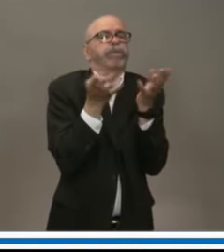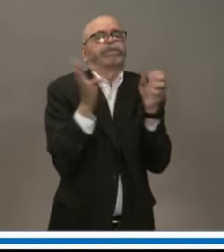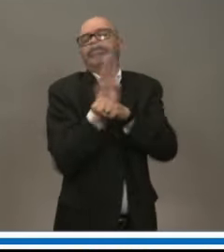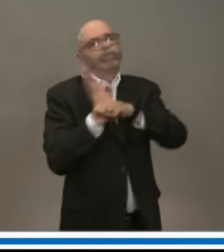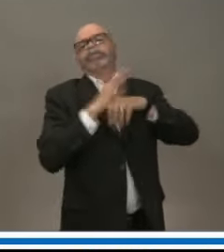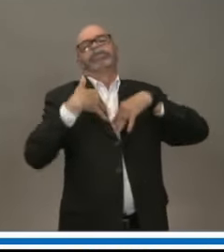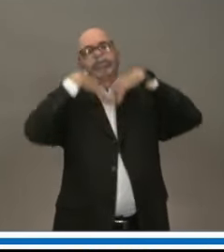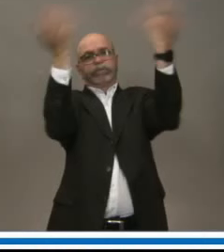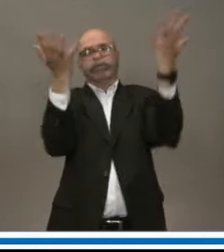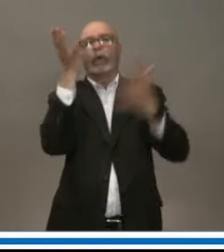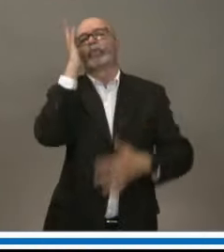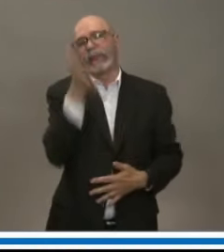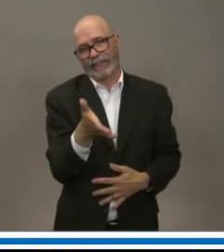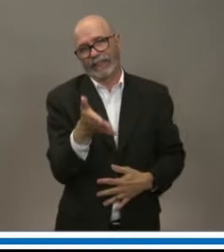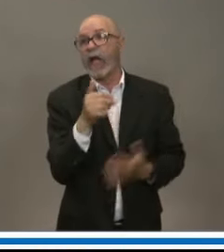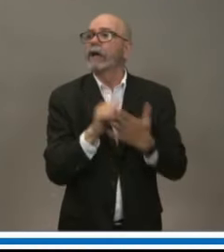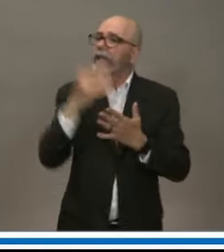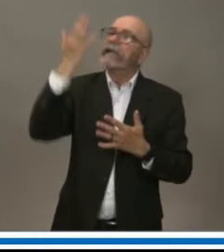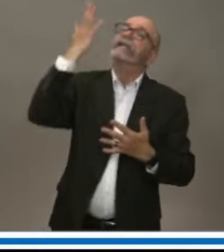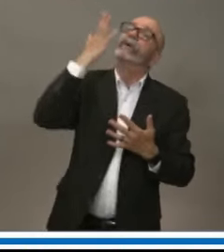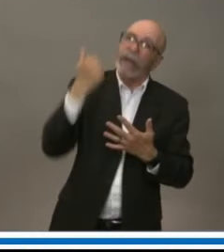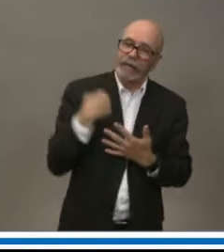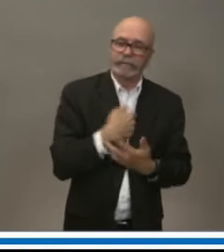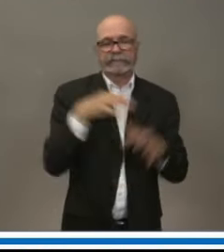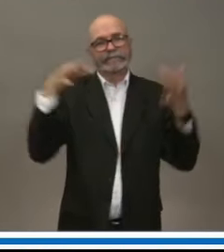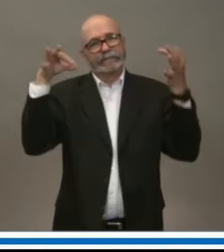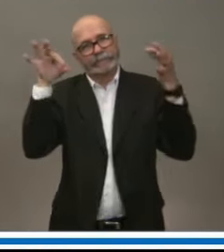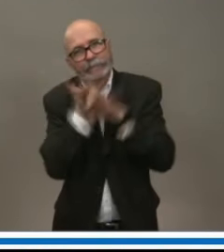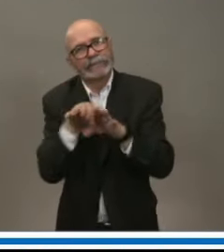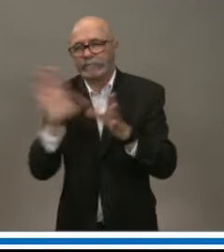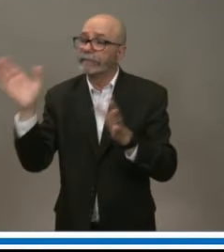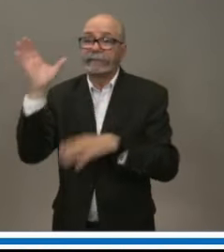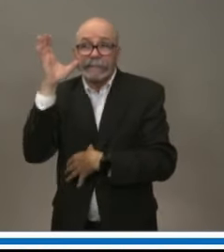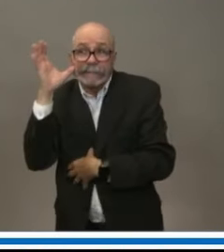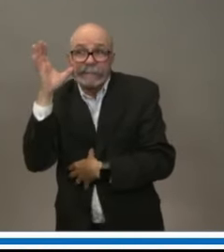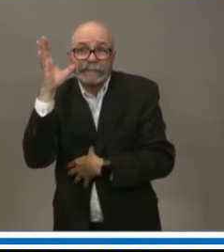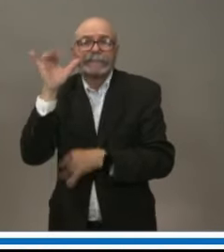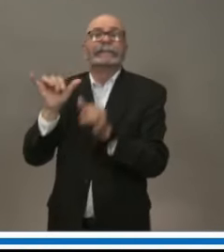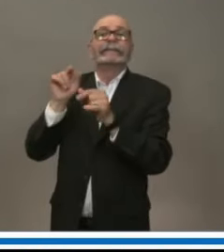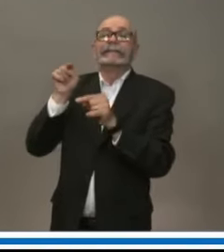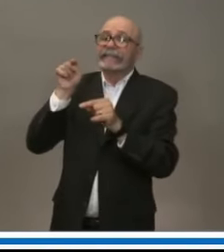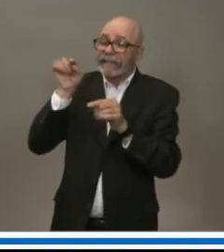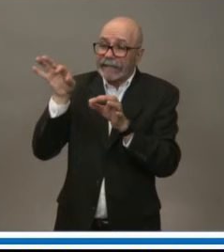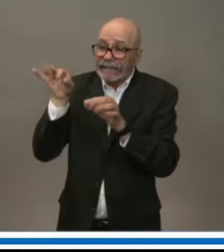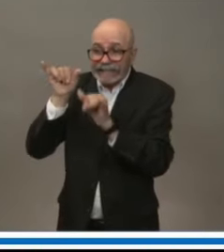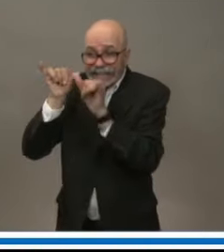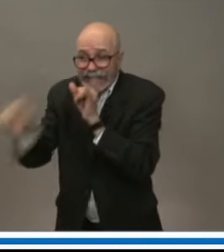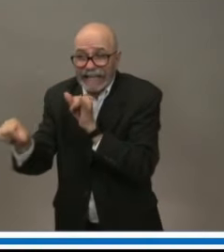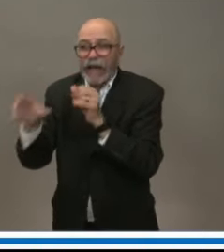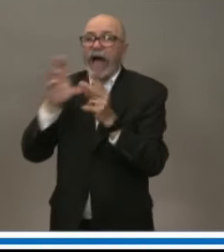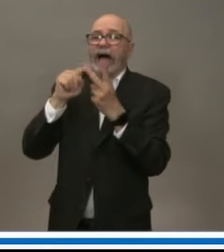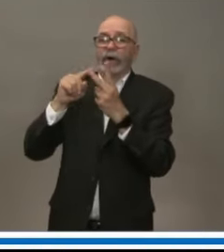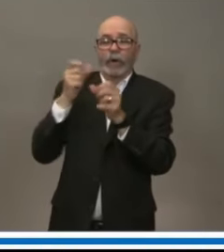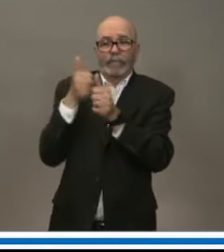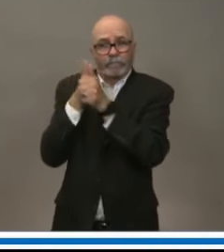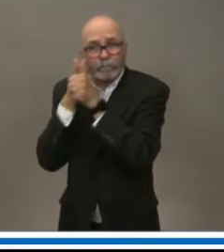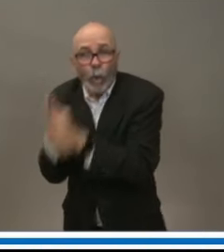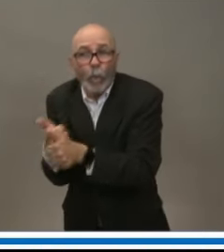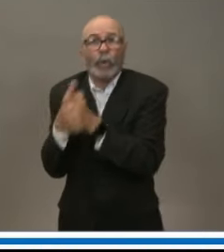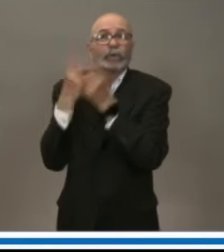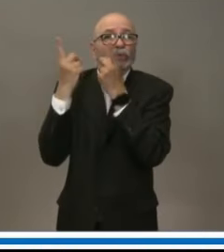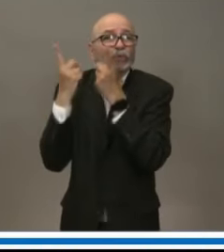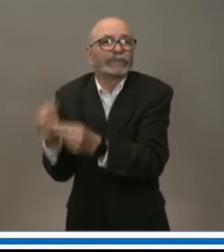reasons why we need to be in the strong compliance scenario, which our current epidemiology matched up